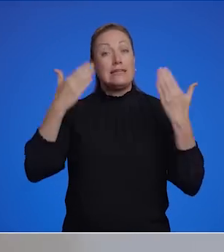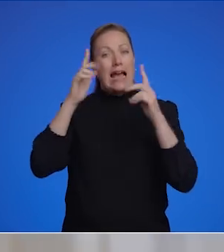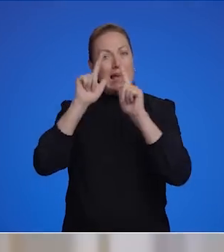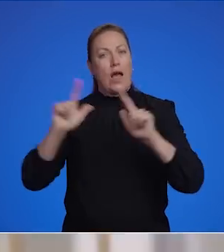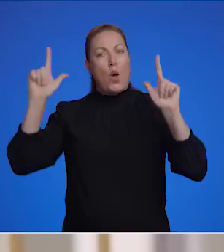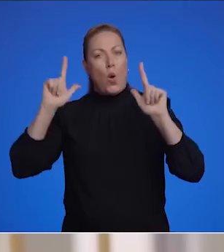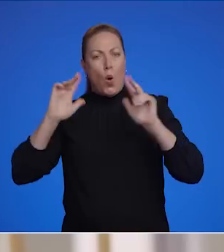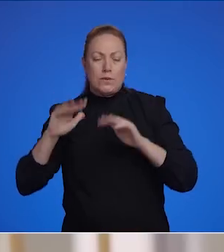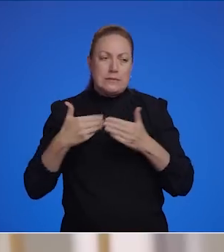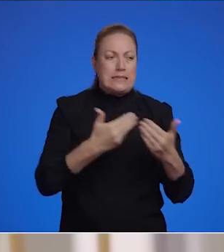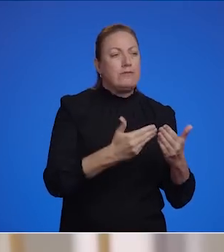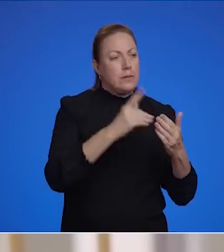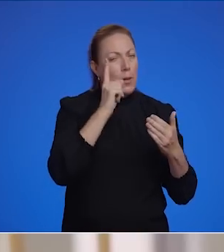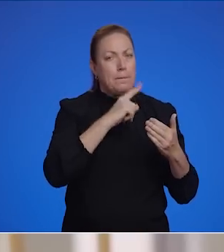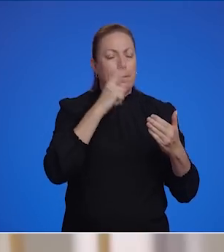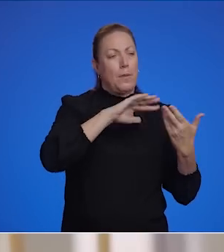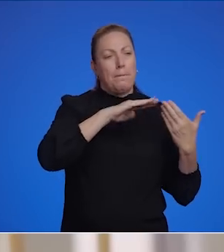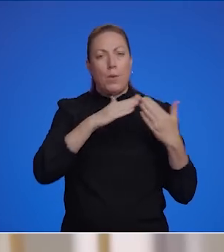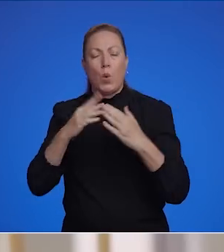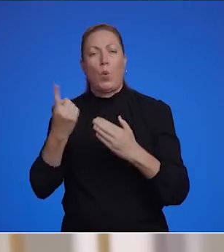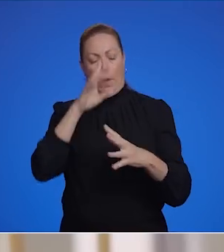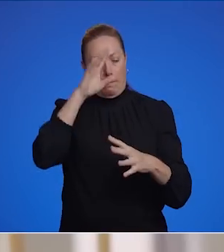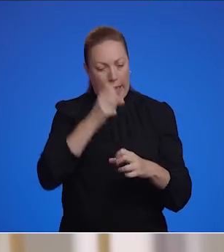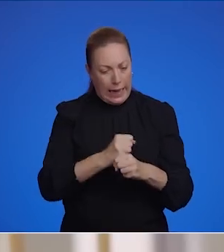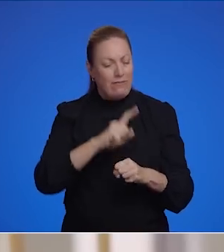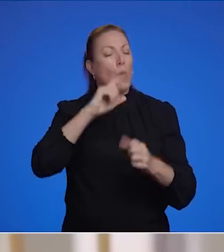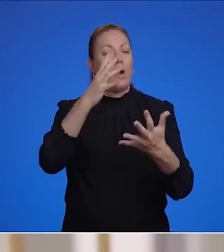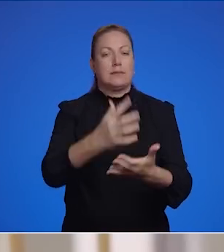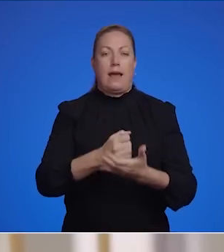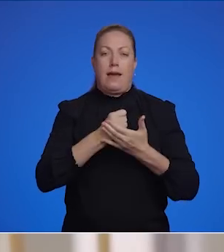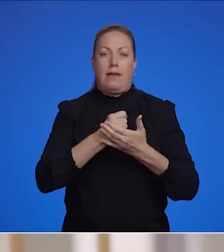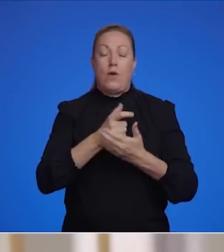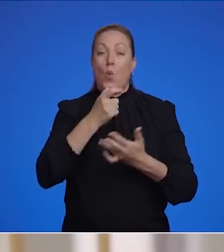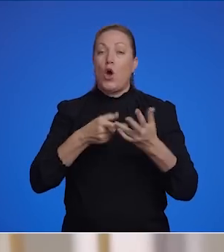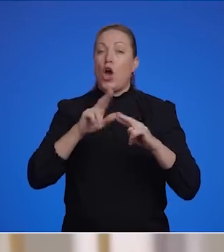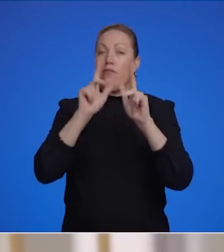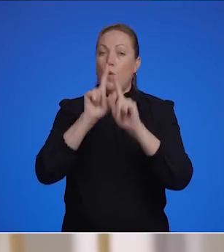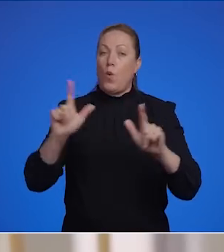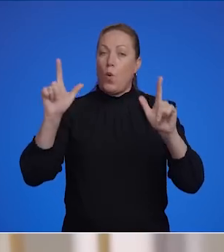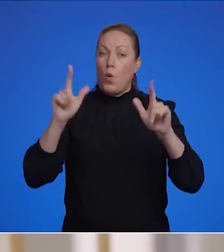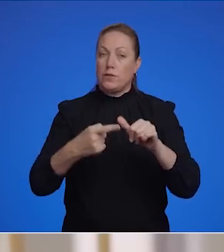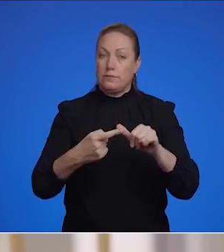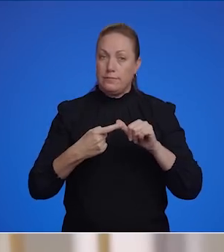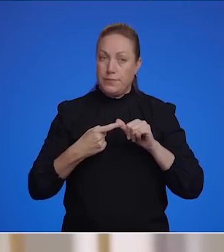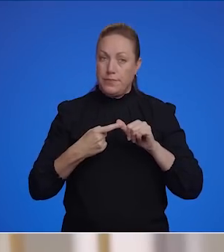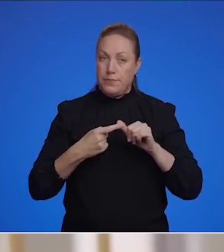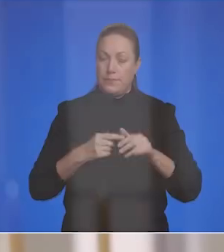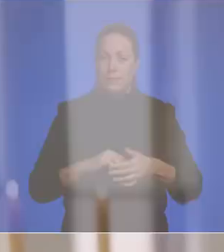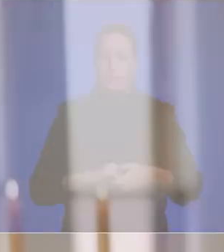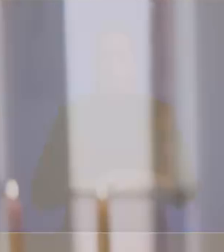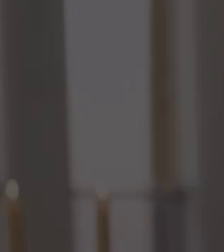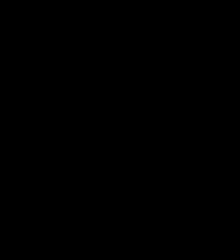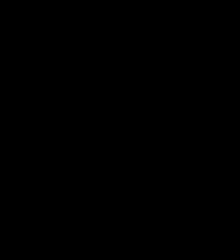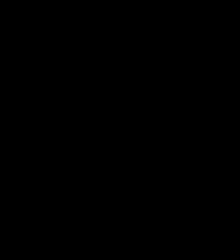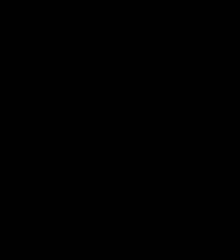everyone. Day by day, the Lord added to their community those destined to be saved. The word of the Lord.